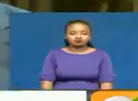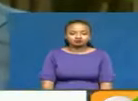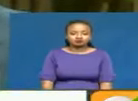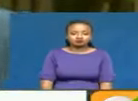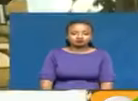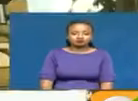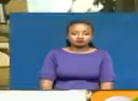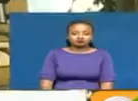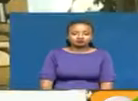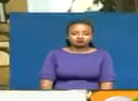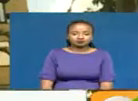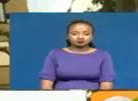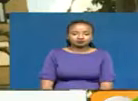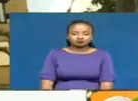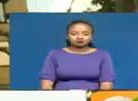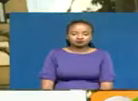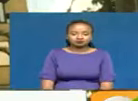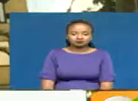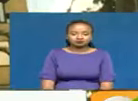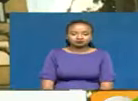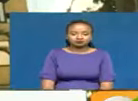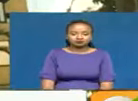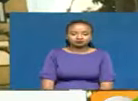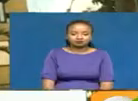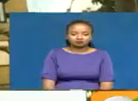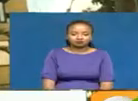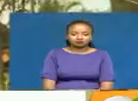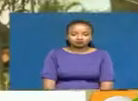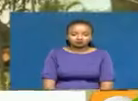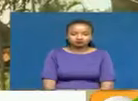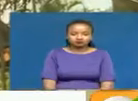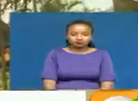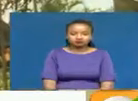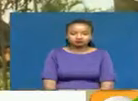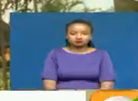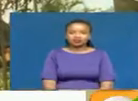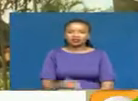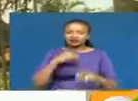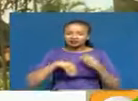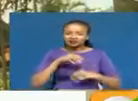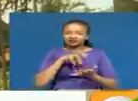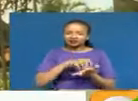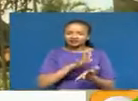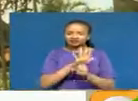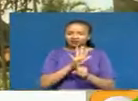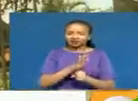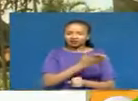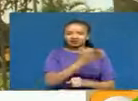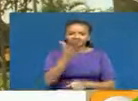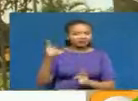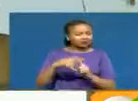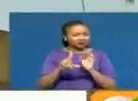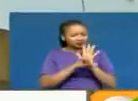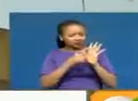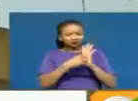and national good. The MP claimed graft lords have been emboldened in the country, cognizant of the legislation gaps within the laws. And